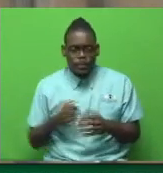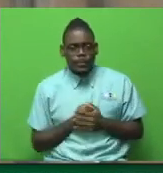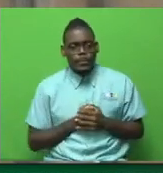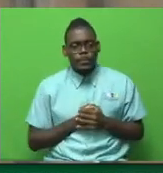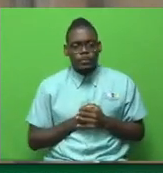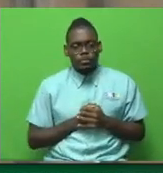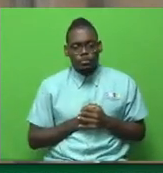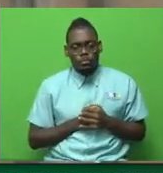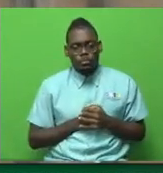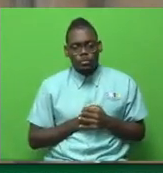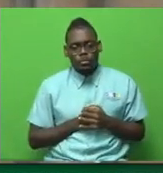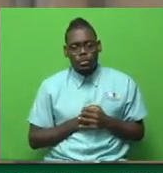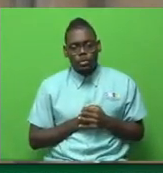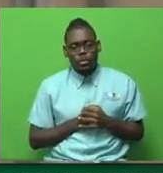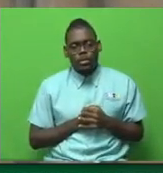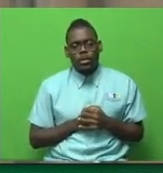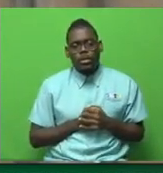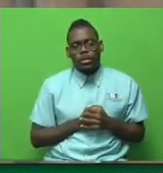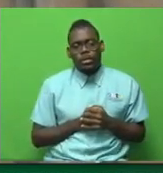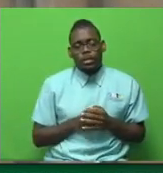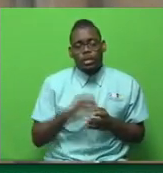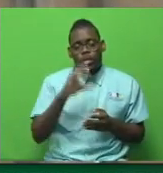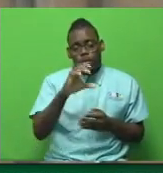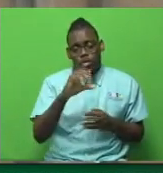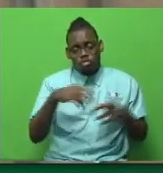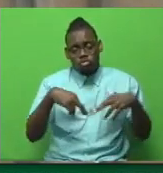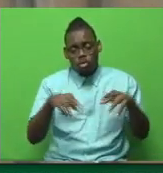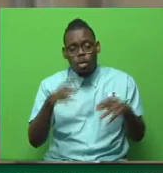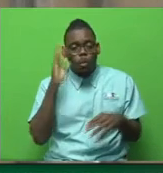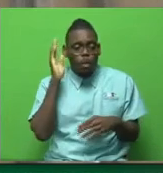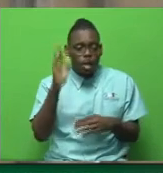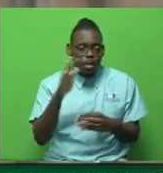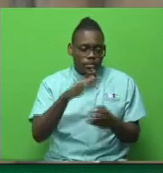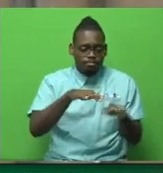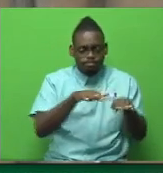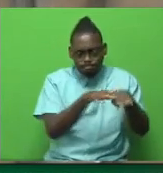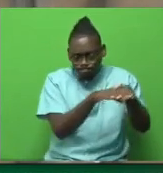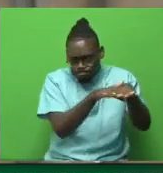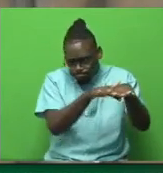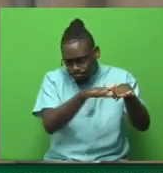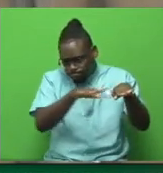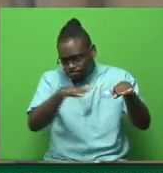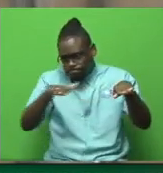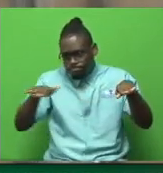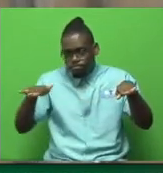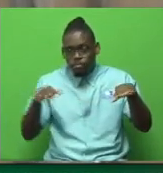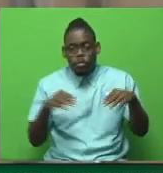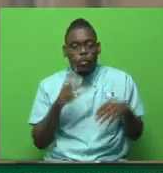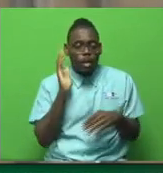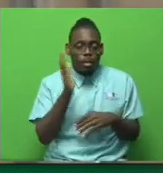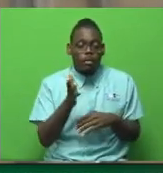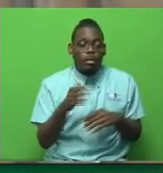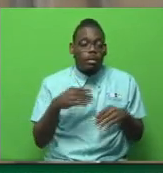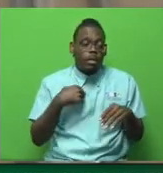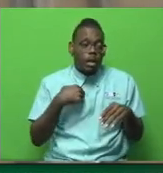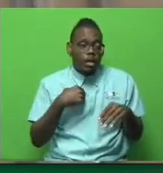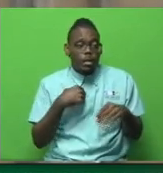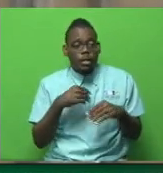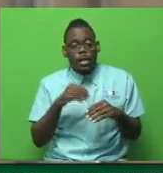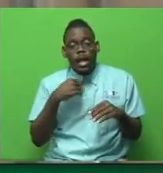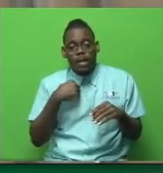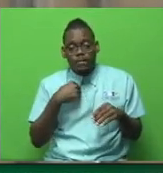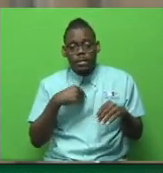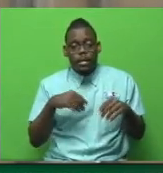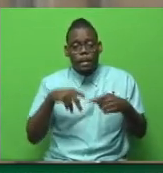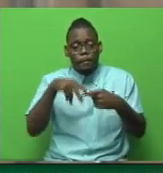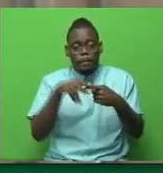paved call Rick drive off Mendez drive to be paved after we replace some pipelines there and kaiman Road of